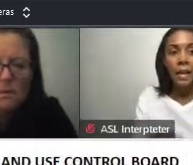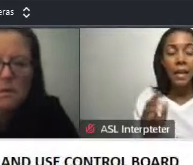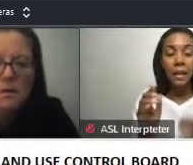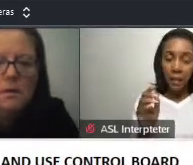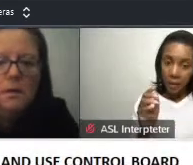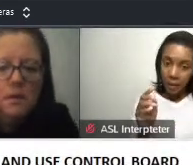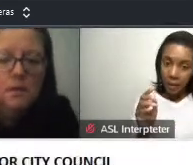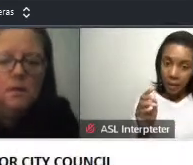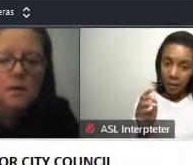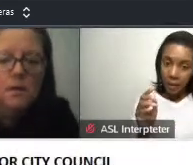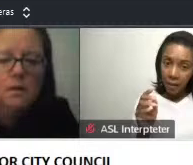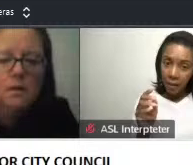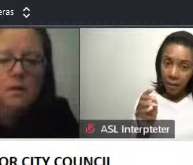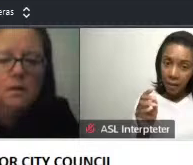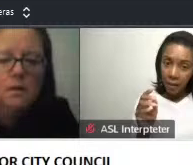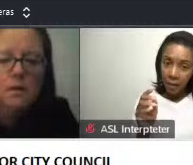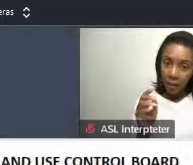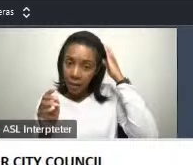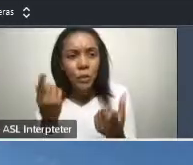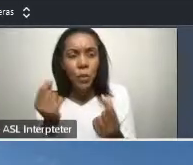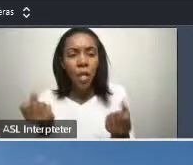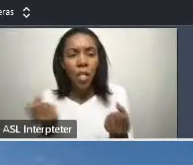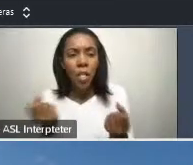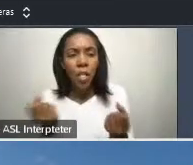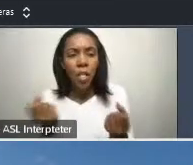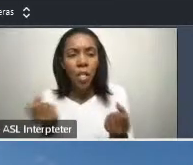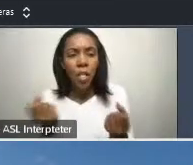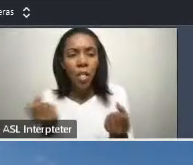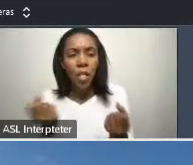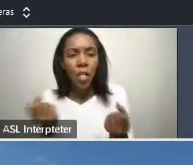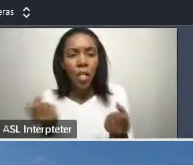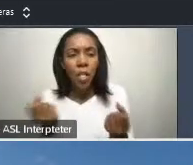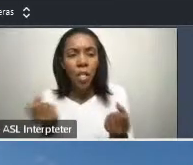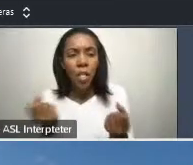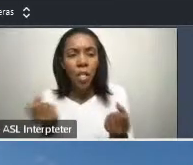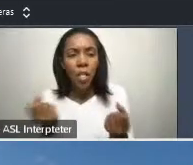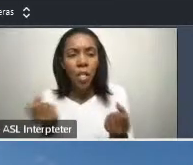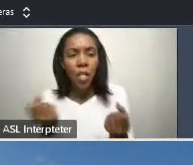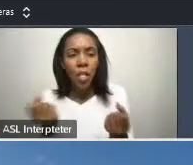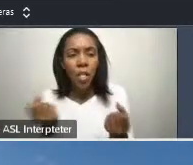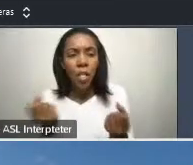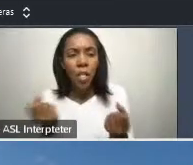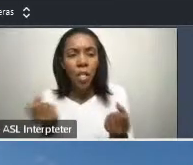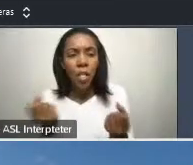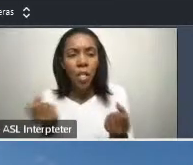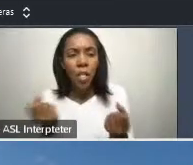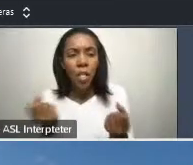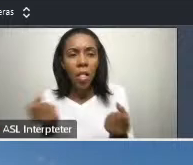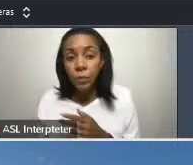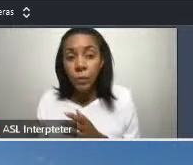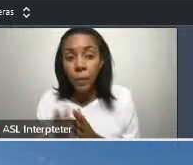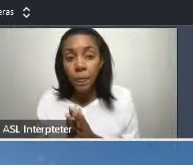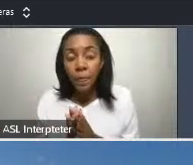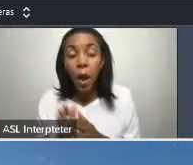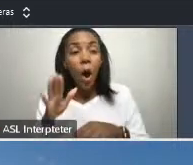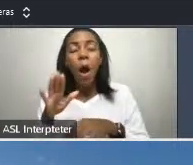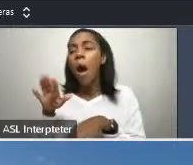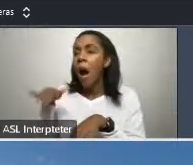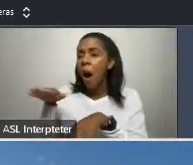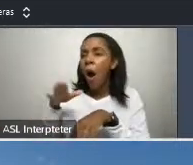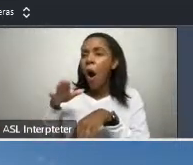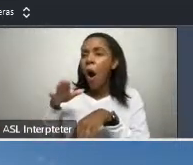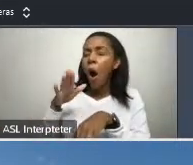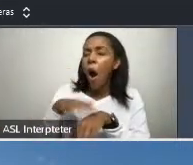the buildings, and he's doing a lot of work to them. Now, they are all occupied. Hey, on your new structure, how